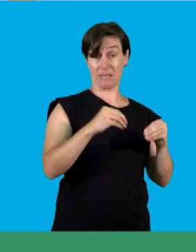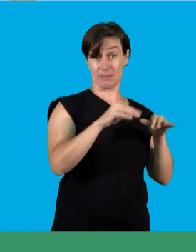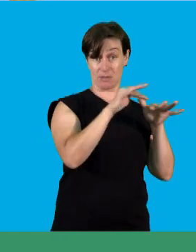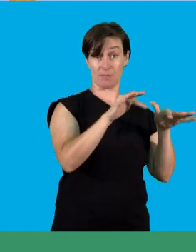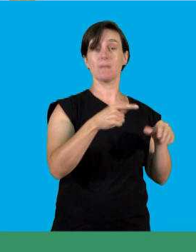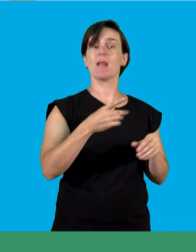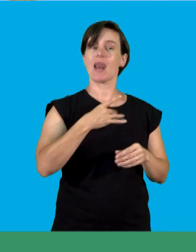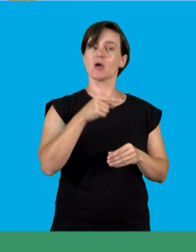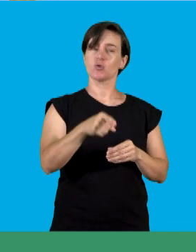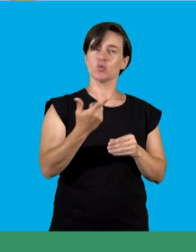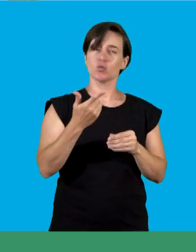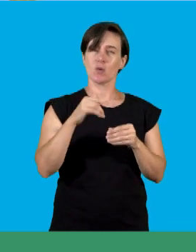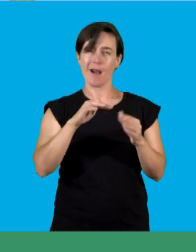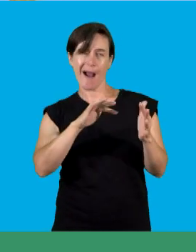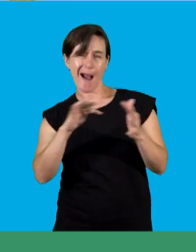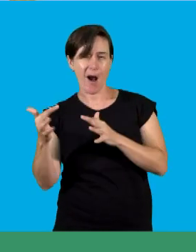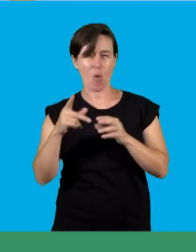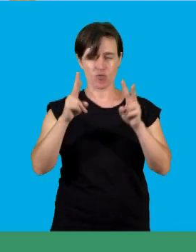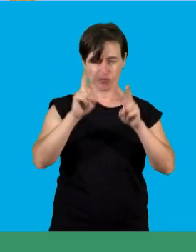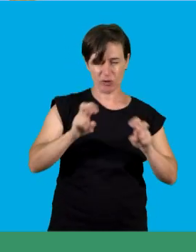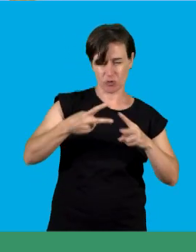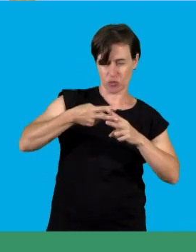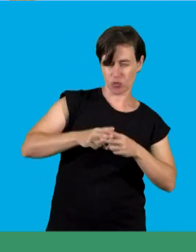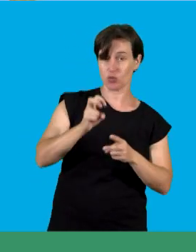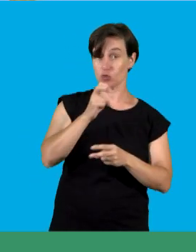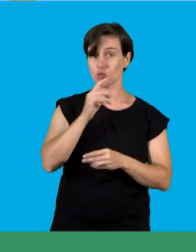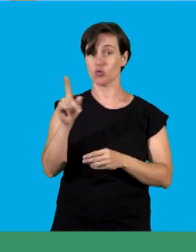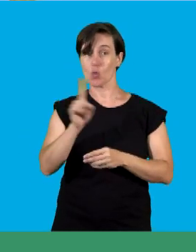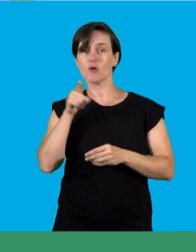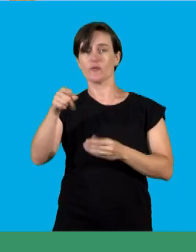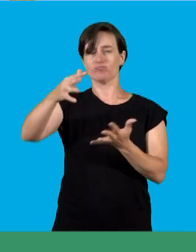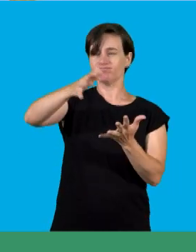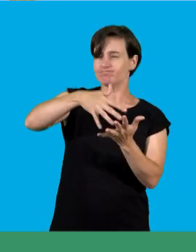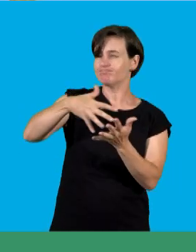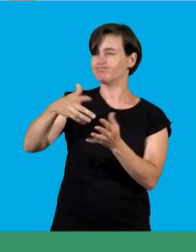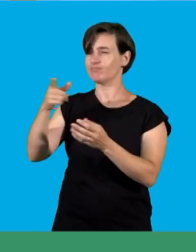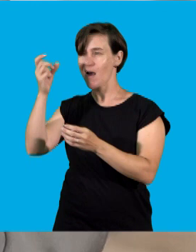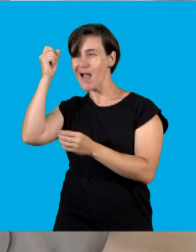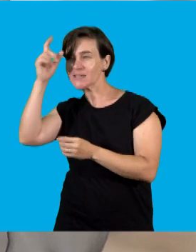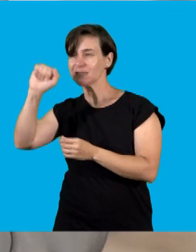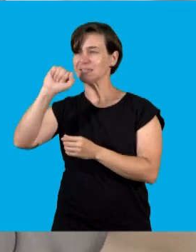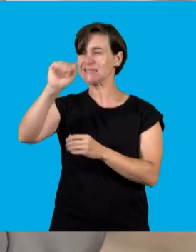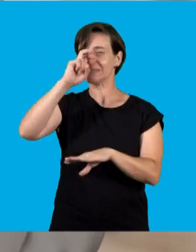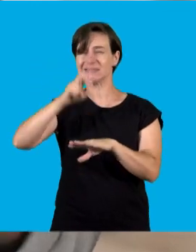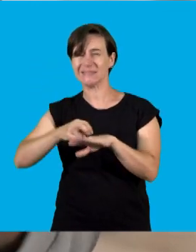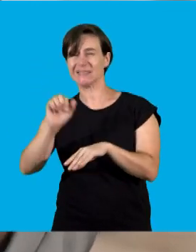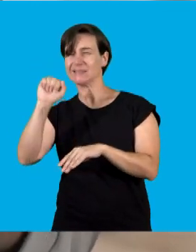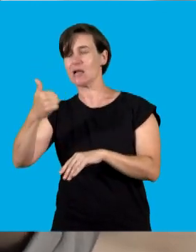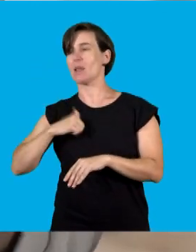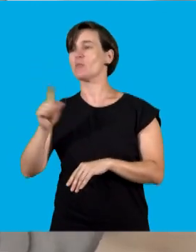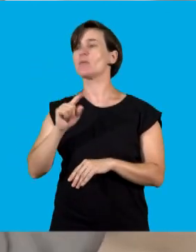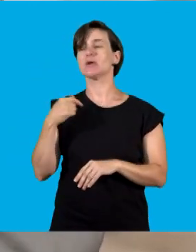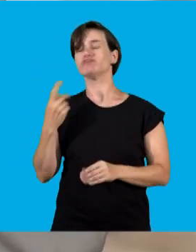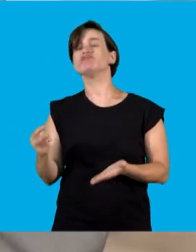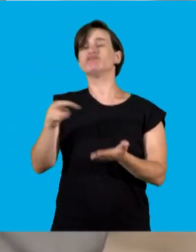instrument to find out about people's needs and desires. Like I said, you don't just wake up in the morning and you start selling whatever,